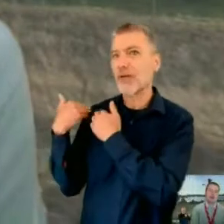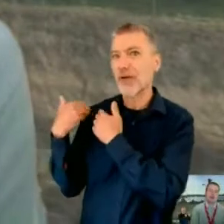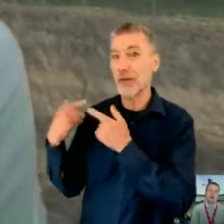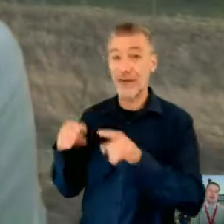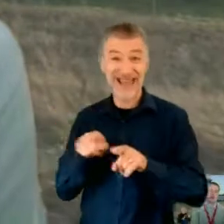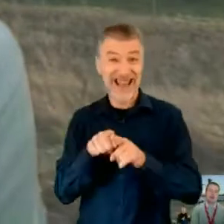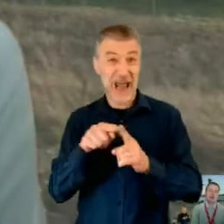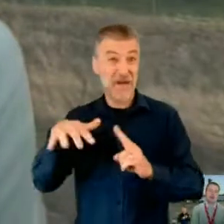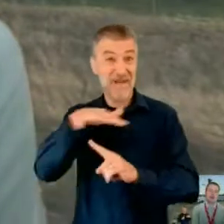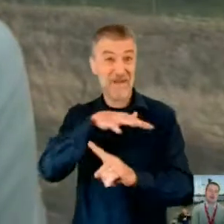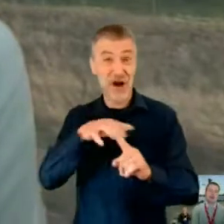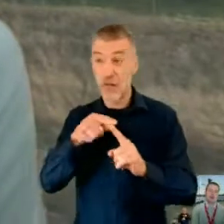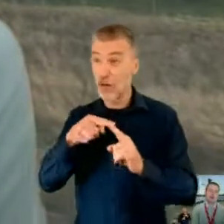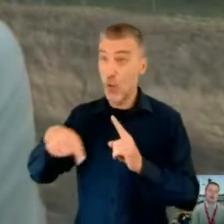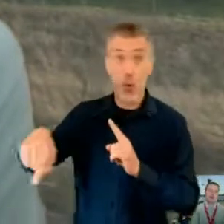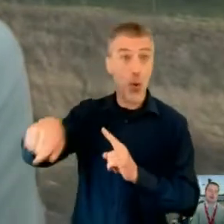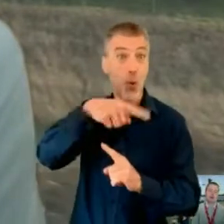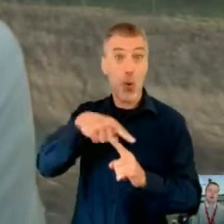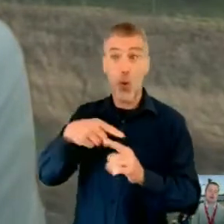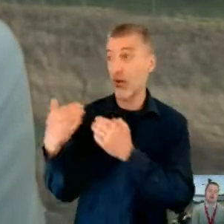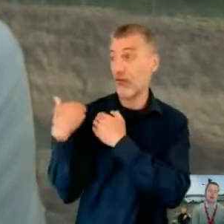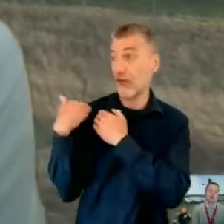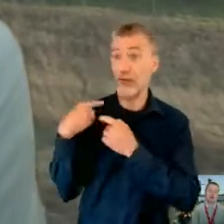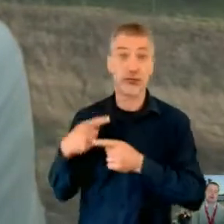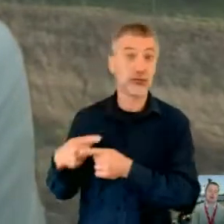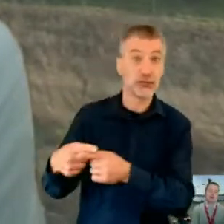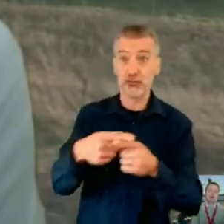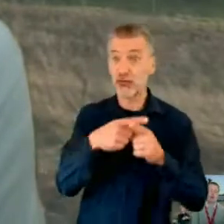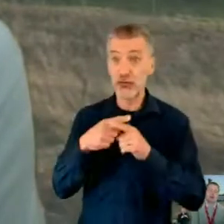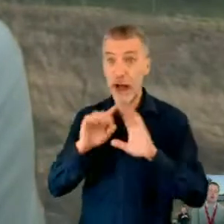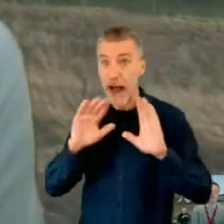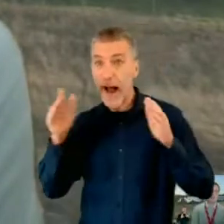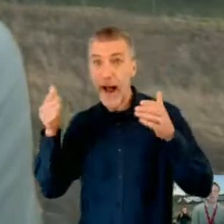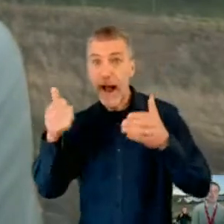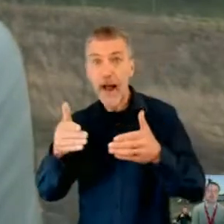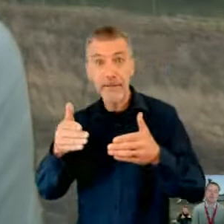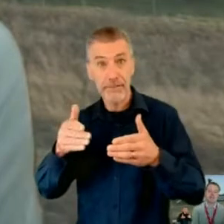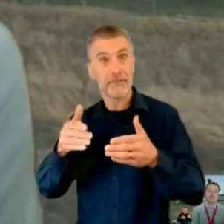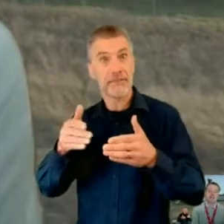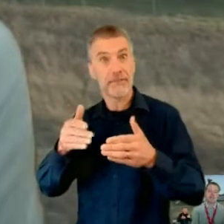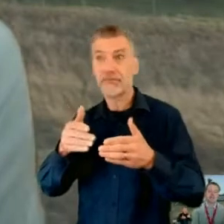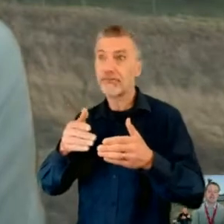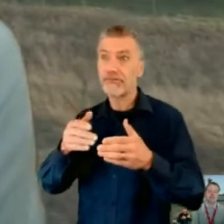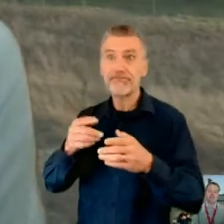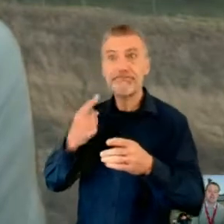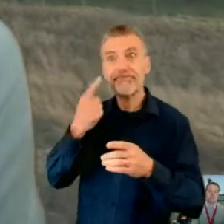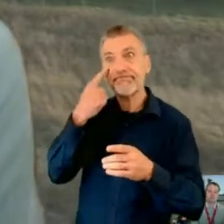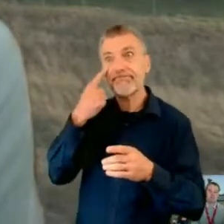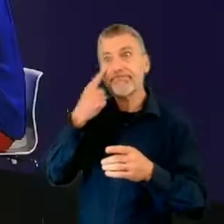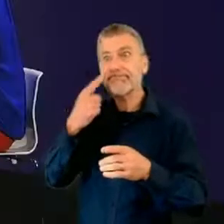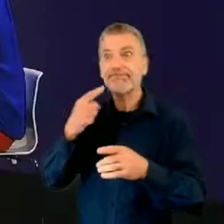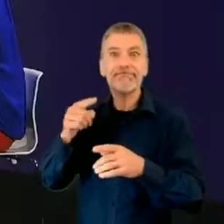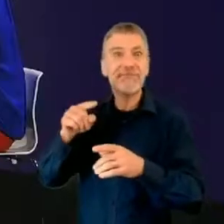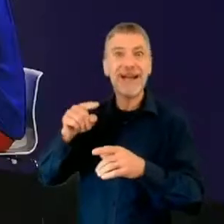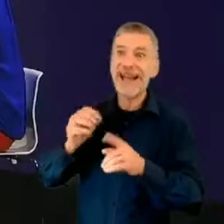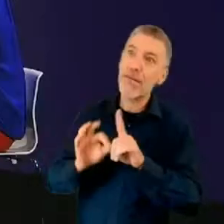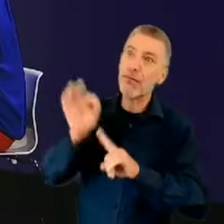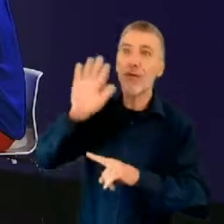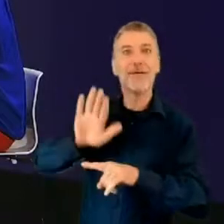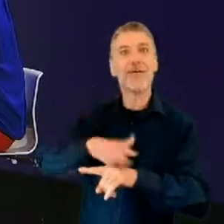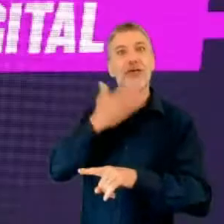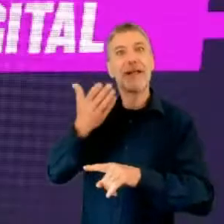of our job is making sure that as a business, we're all working towards driving a green agenda. I hear this a